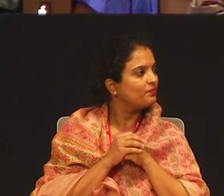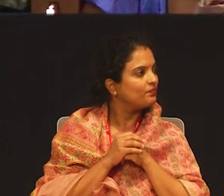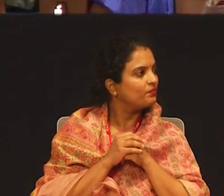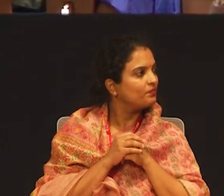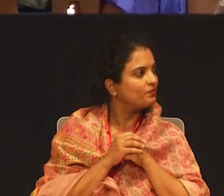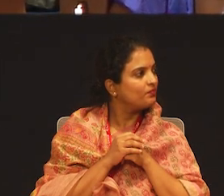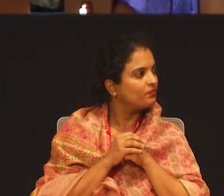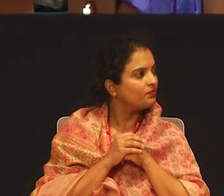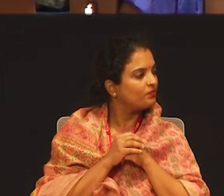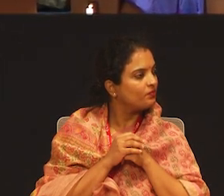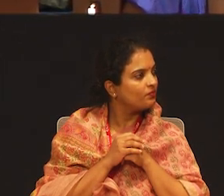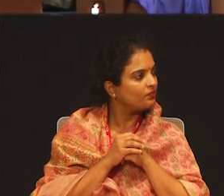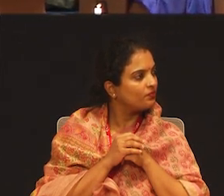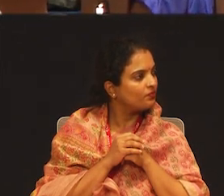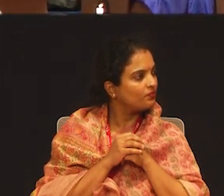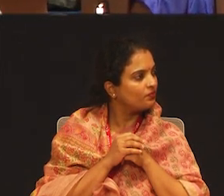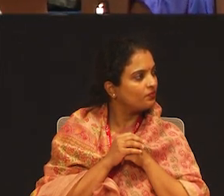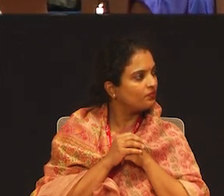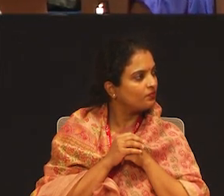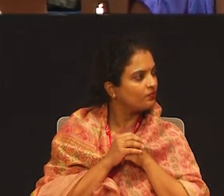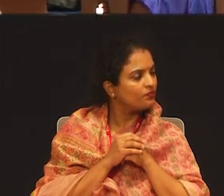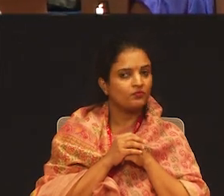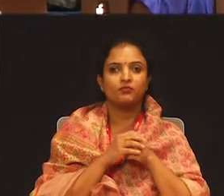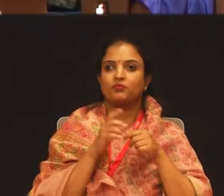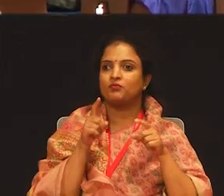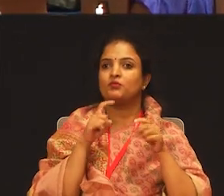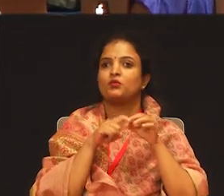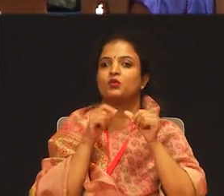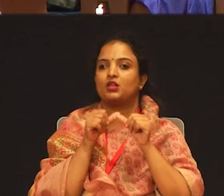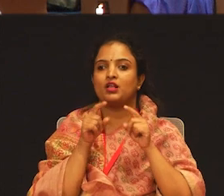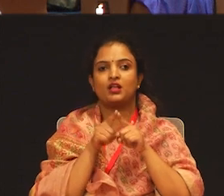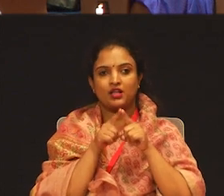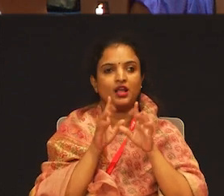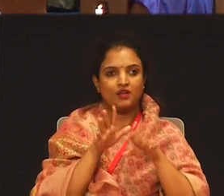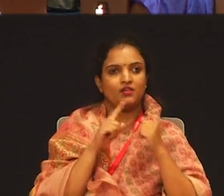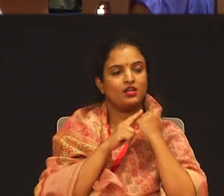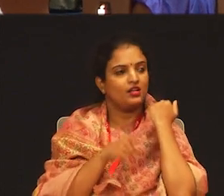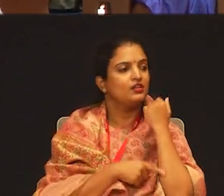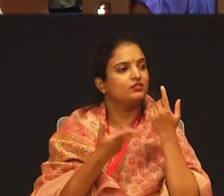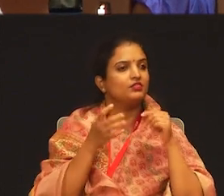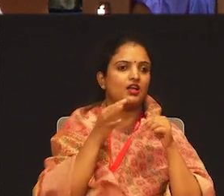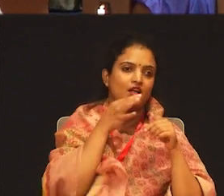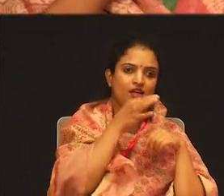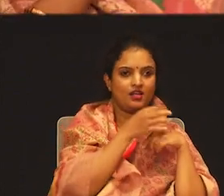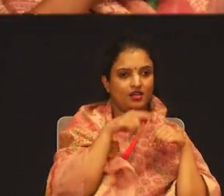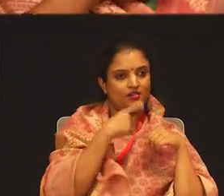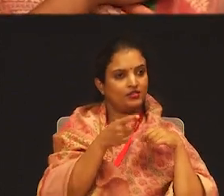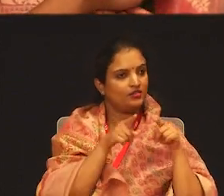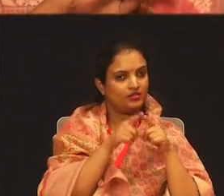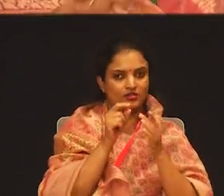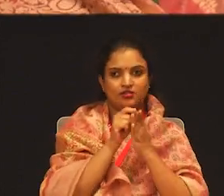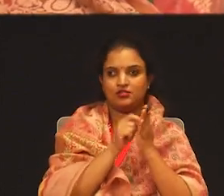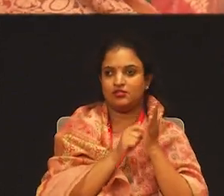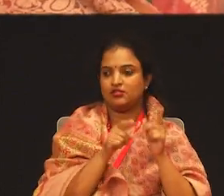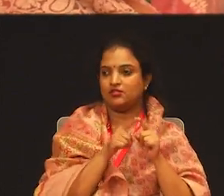We have a Q&A session in the afternoon. Whoever has the question for Dr. Bharti and other speakers can give it in a chit to the